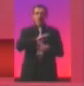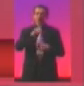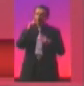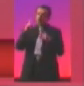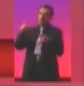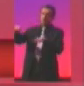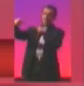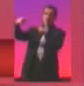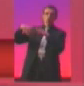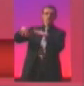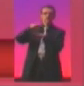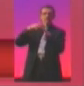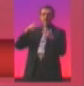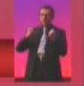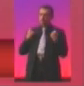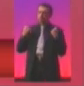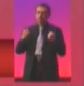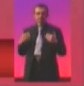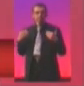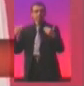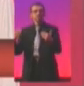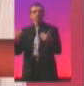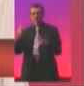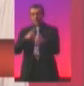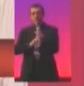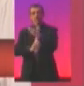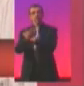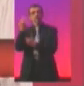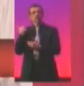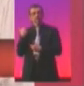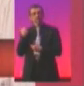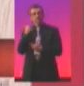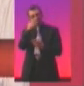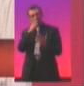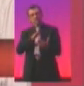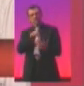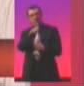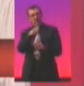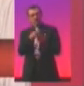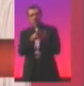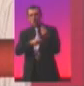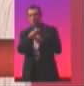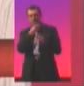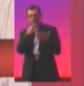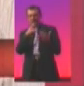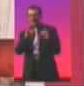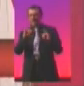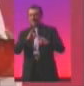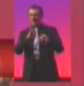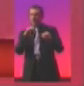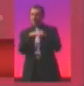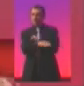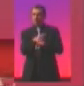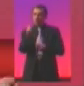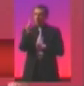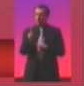adversity. And a year ago, when we met, we faced an unprecedented economic crisis. You remember,